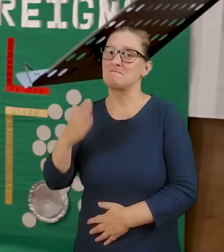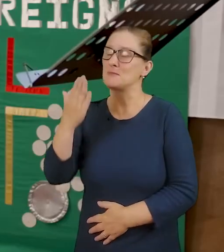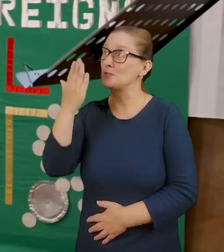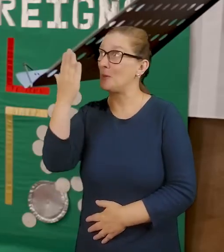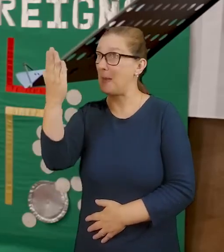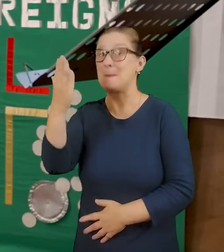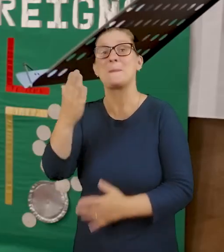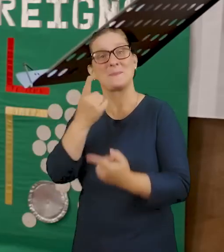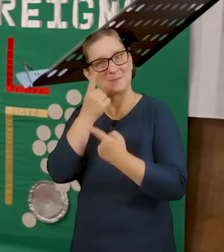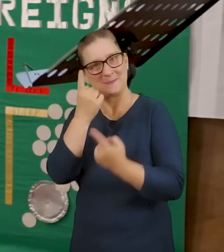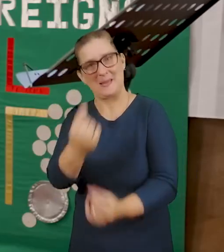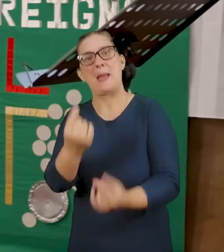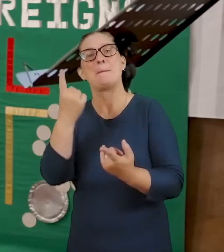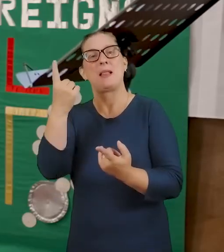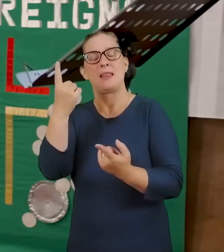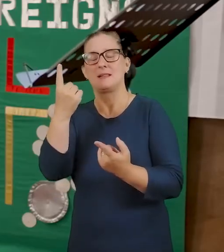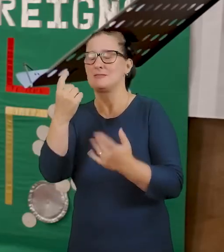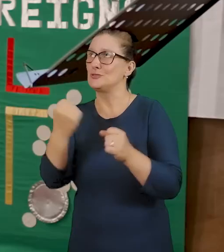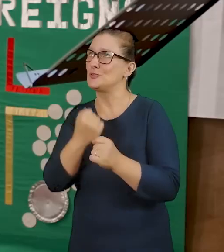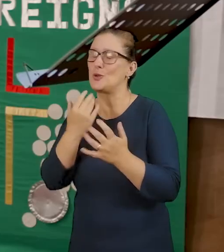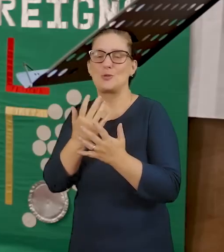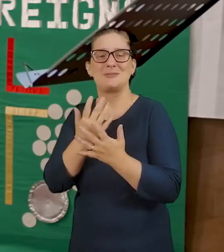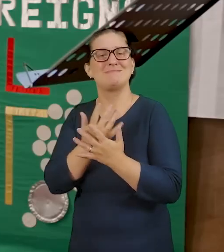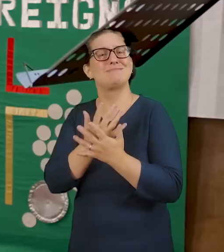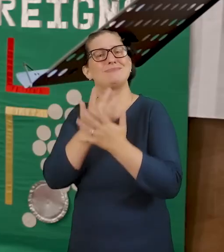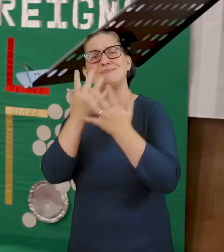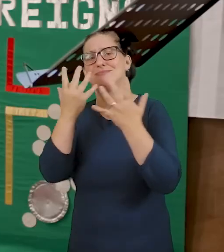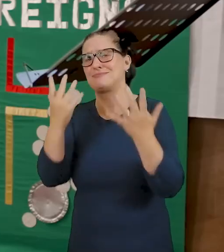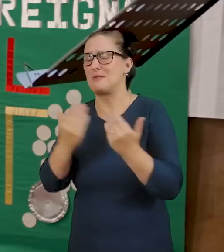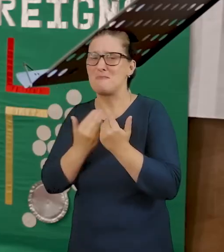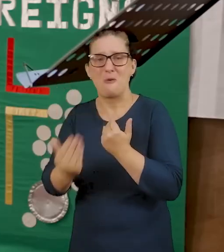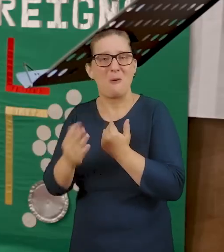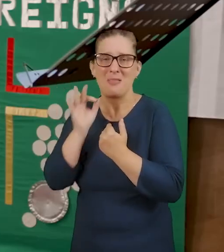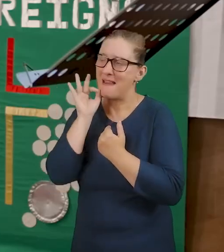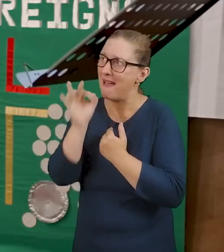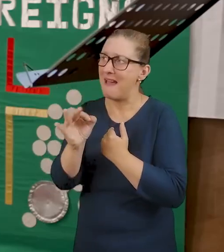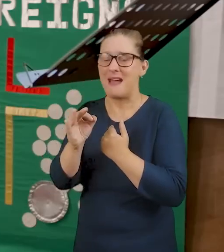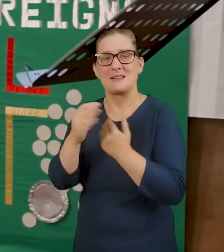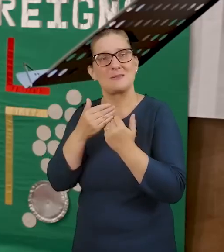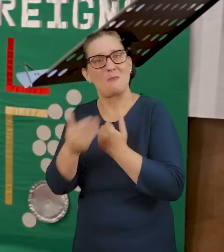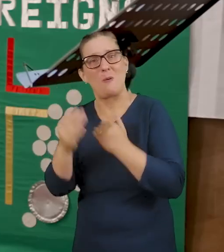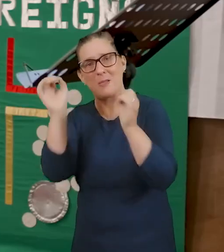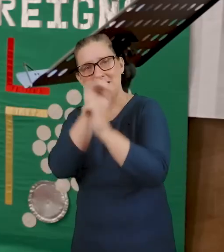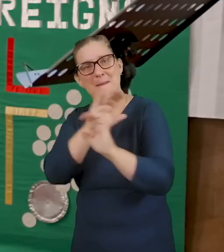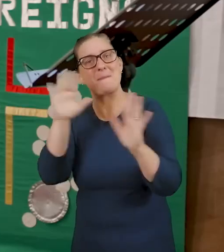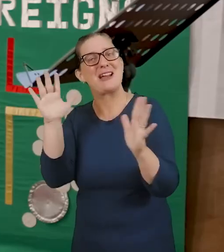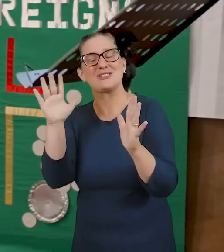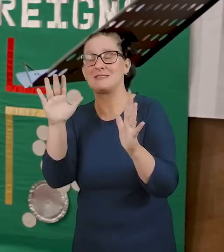now to him who is able to do immeasurably more than we can ask or